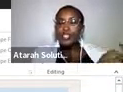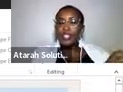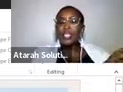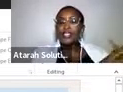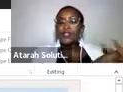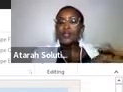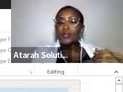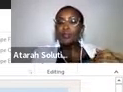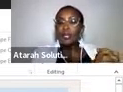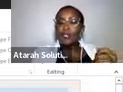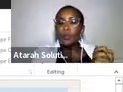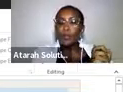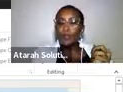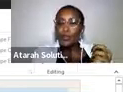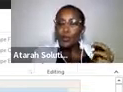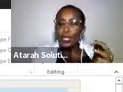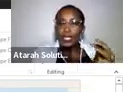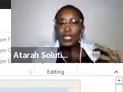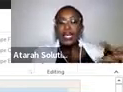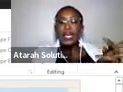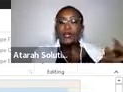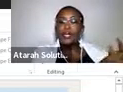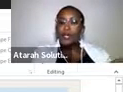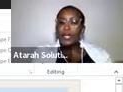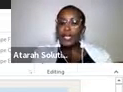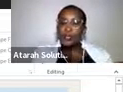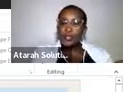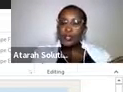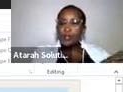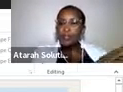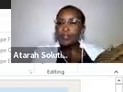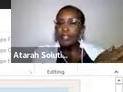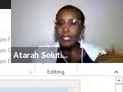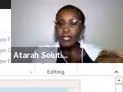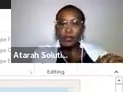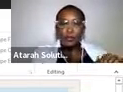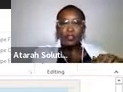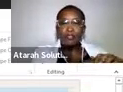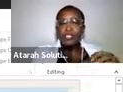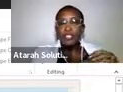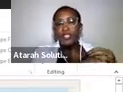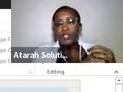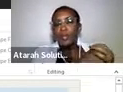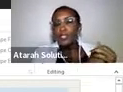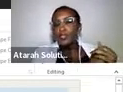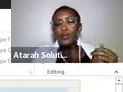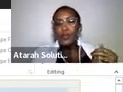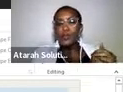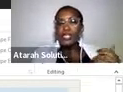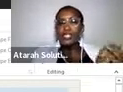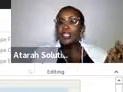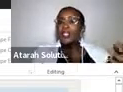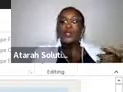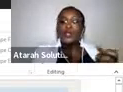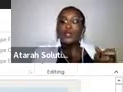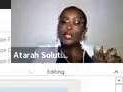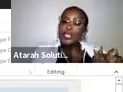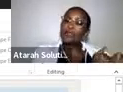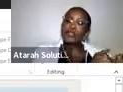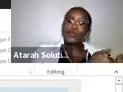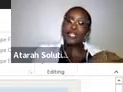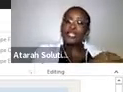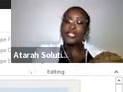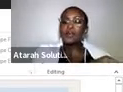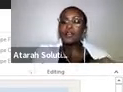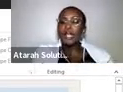you actually get to pay for 2 nights and you get 1 night free. So if you have anything to do in Naivasha that requires you for 3 days, you'll be